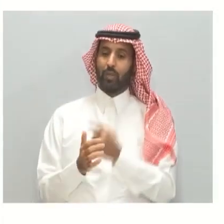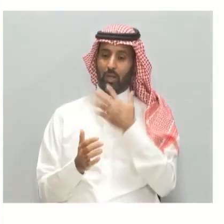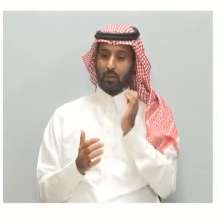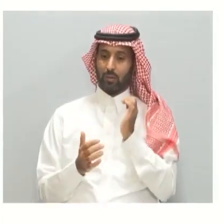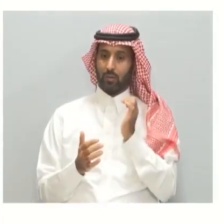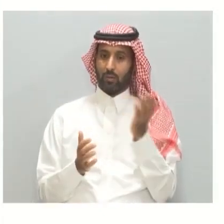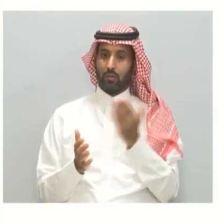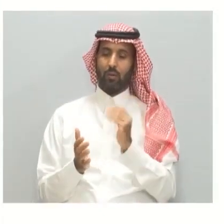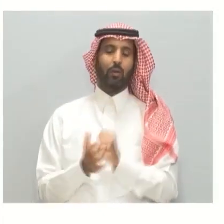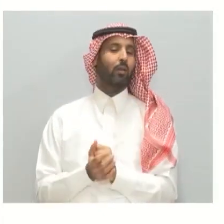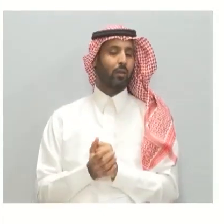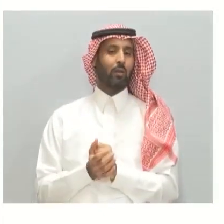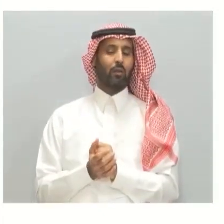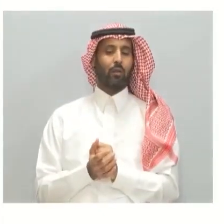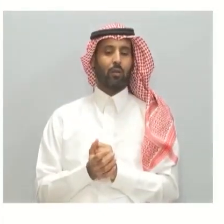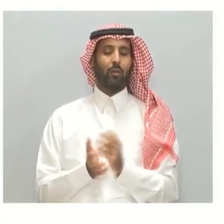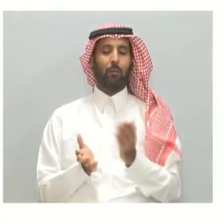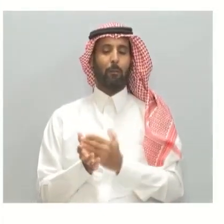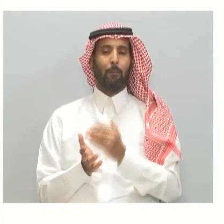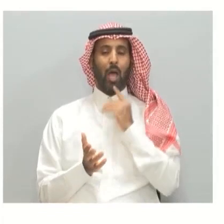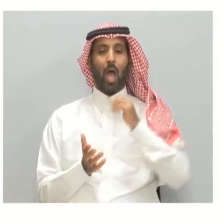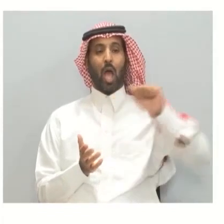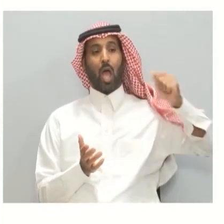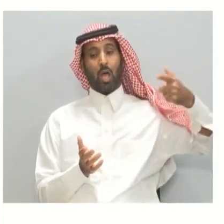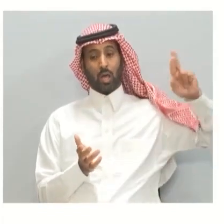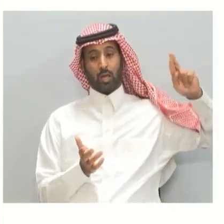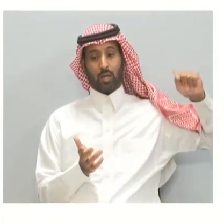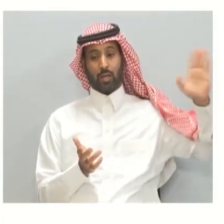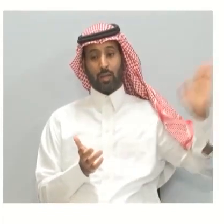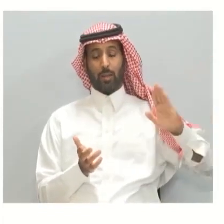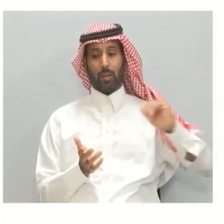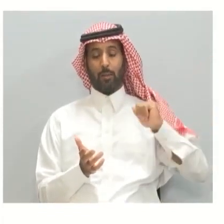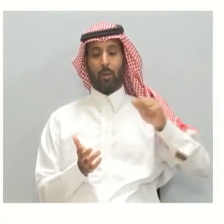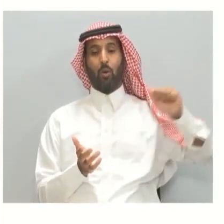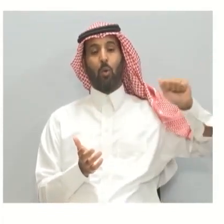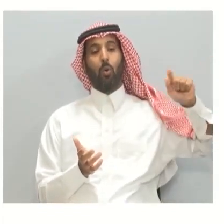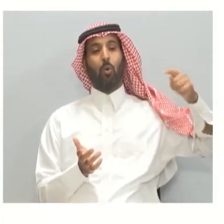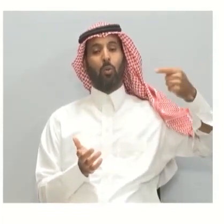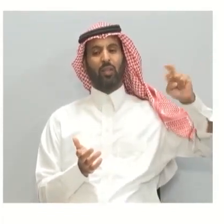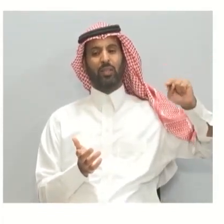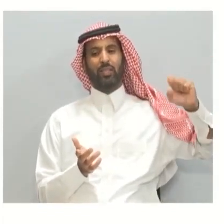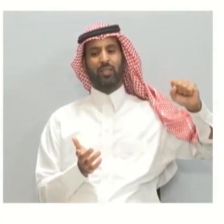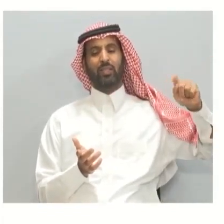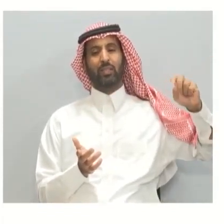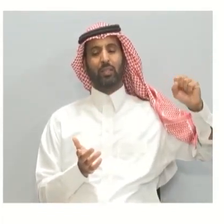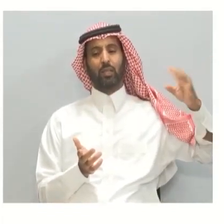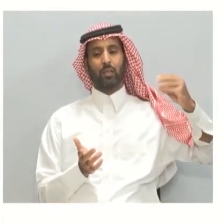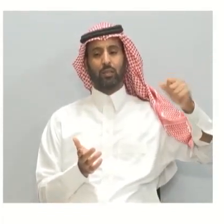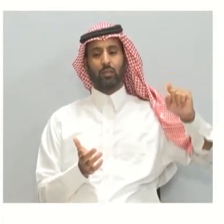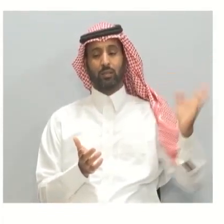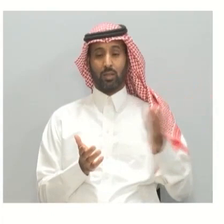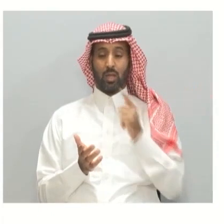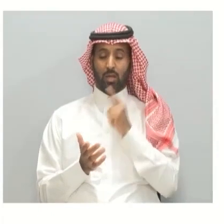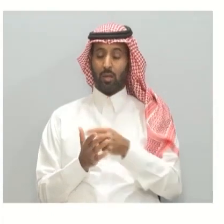one. Yes, that's correct. You can say art or painting authenticators. Art authenticators, or you can